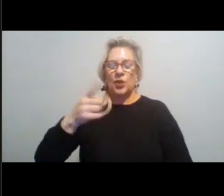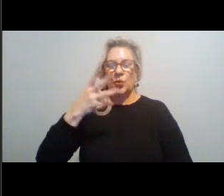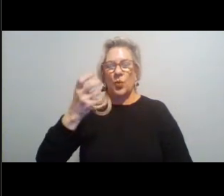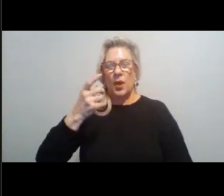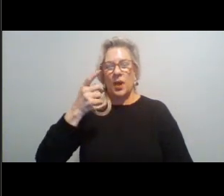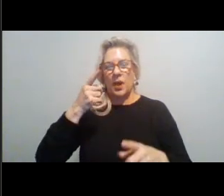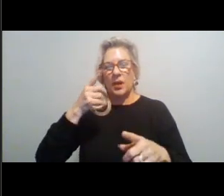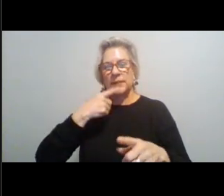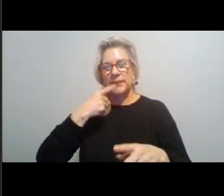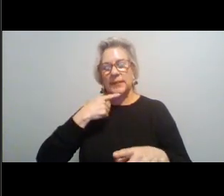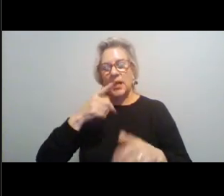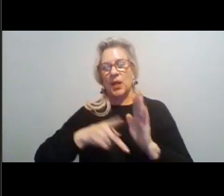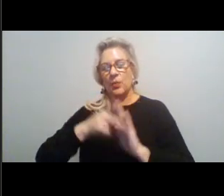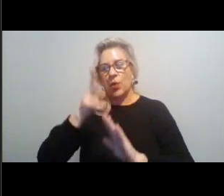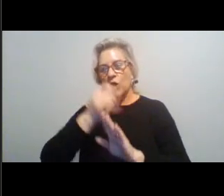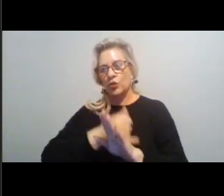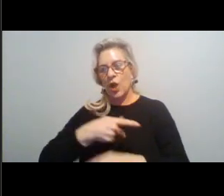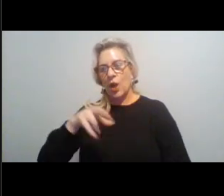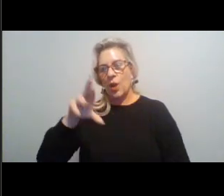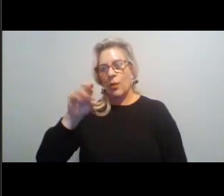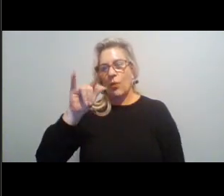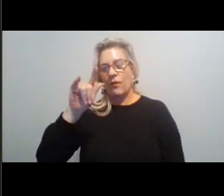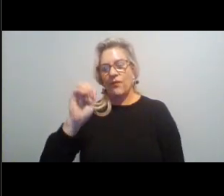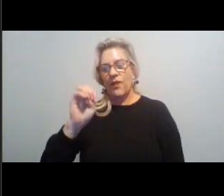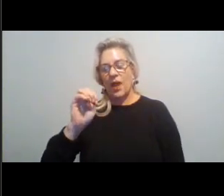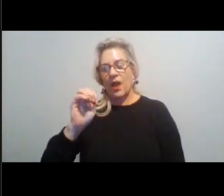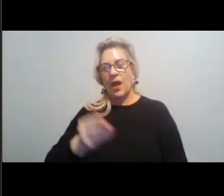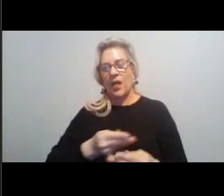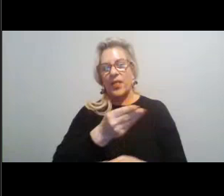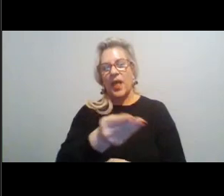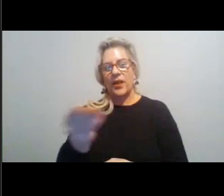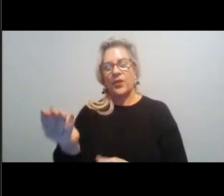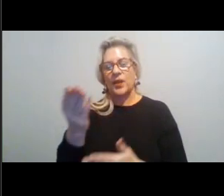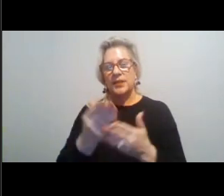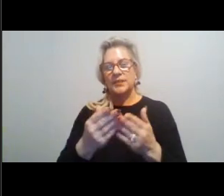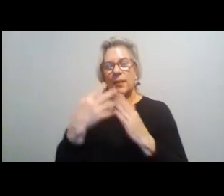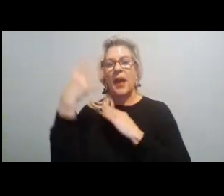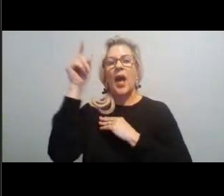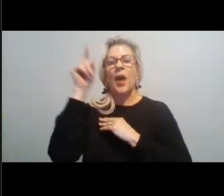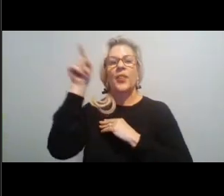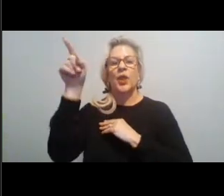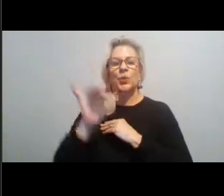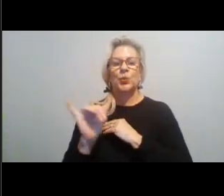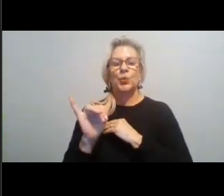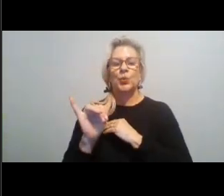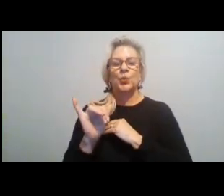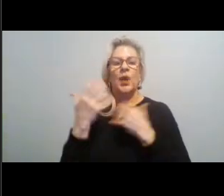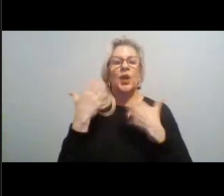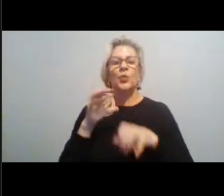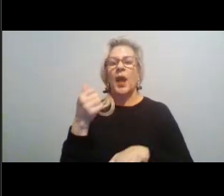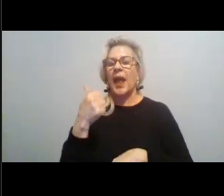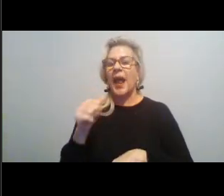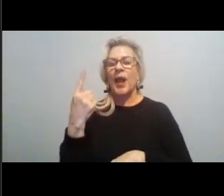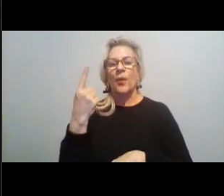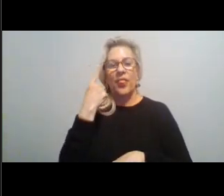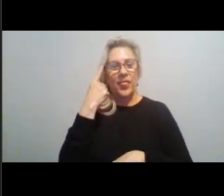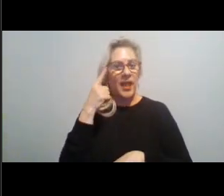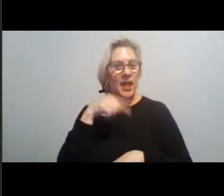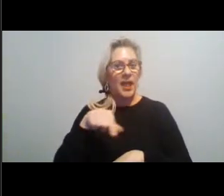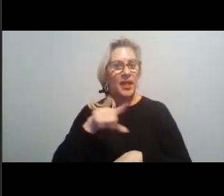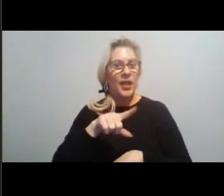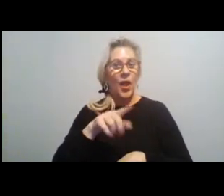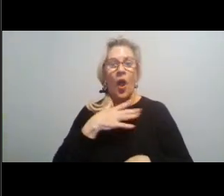that the project profiles that are the handouts, there's some out there too. And I don't want anyone to think that those are our